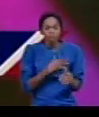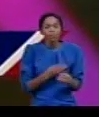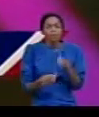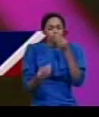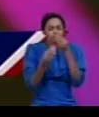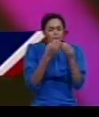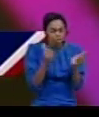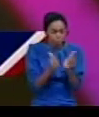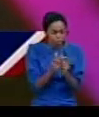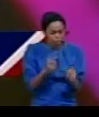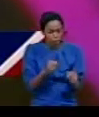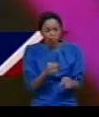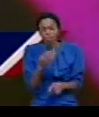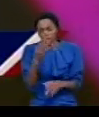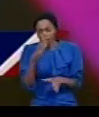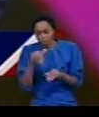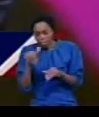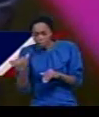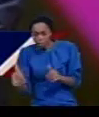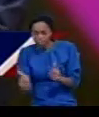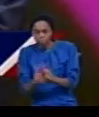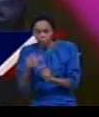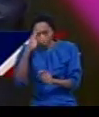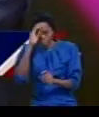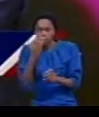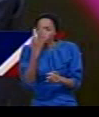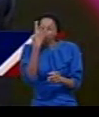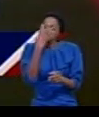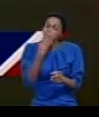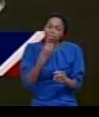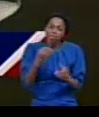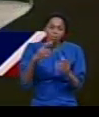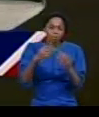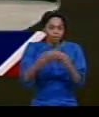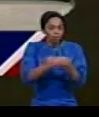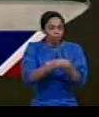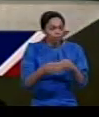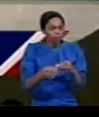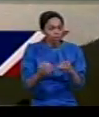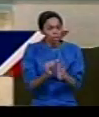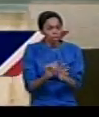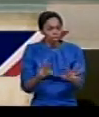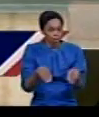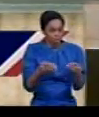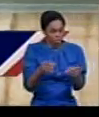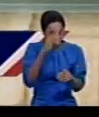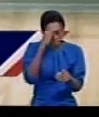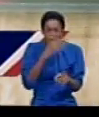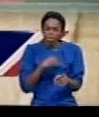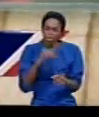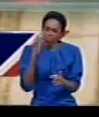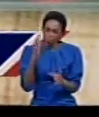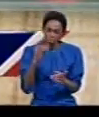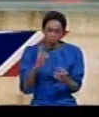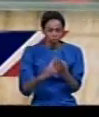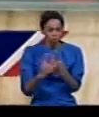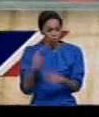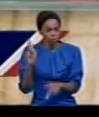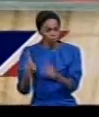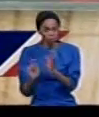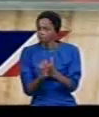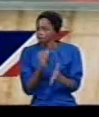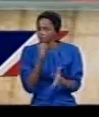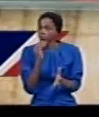ate with them. He slept in the rooms they provided him. And he preached the word of God to him. And while he